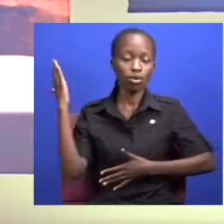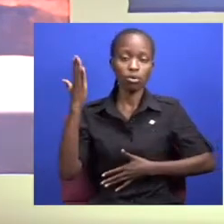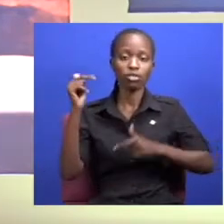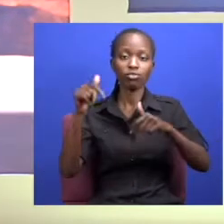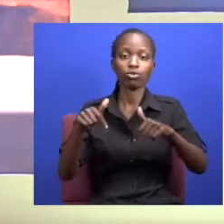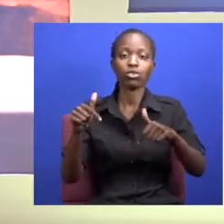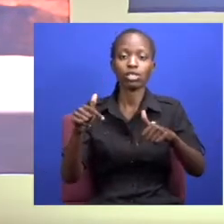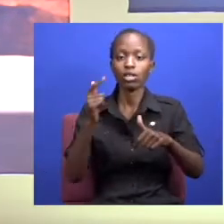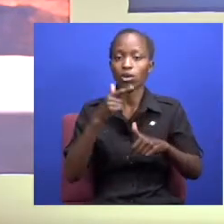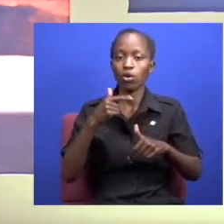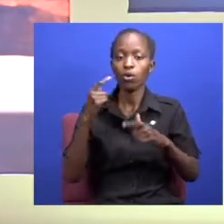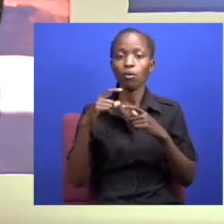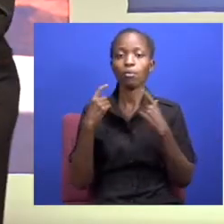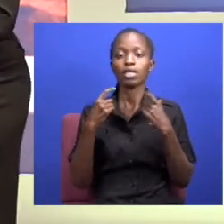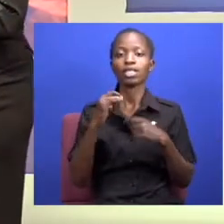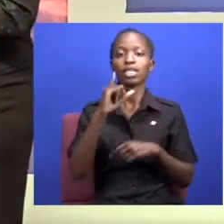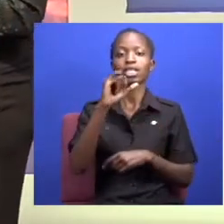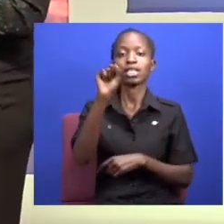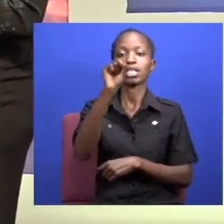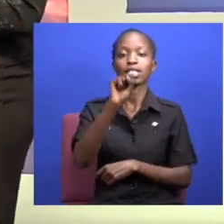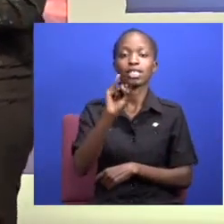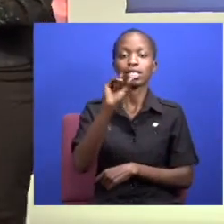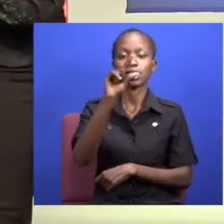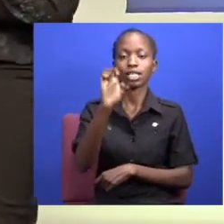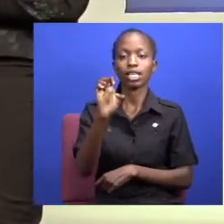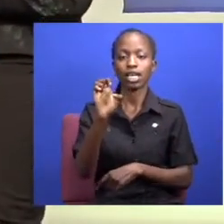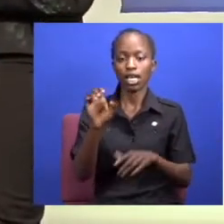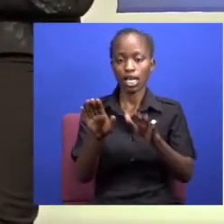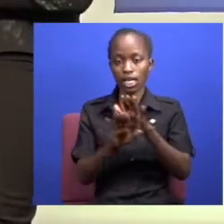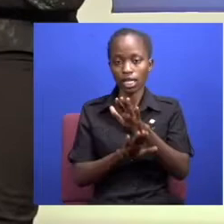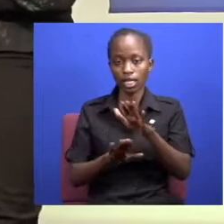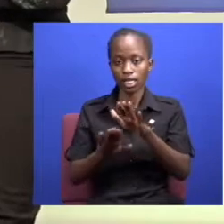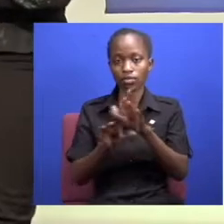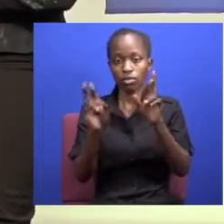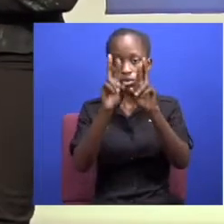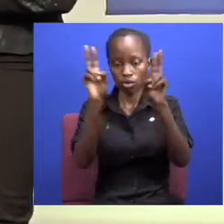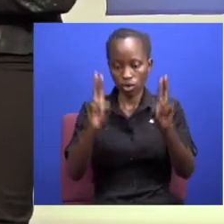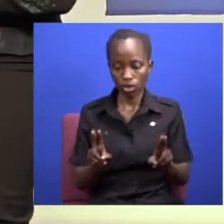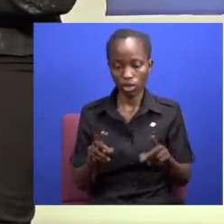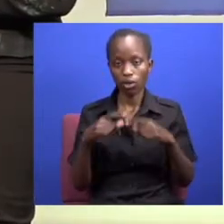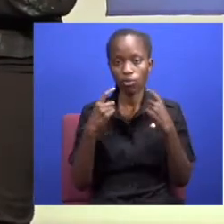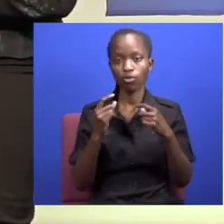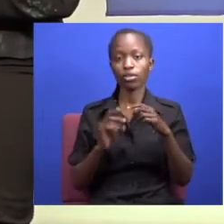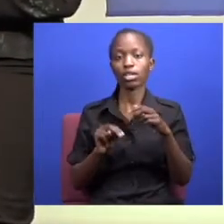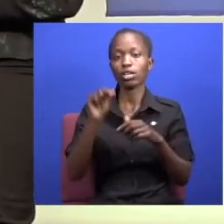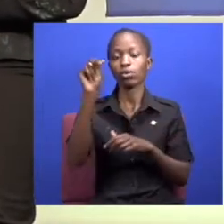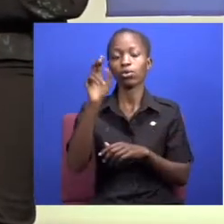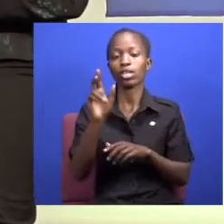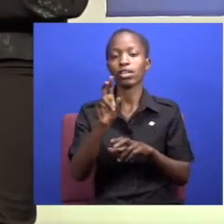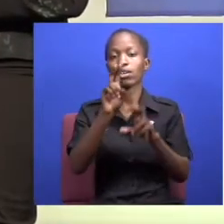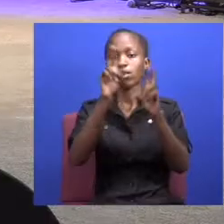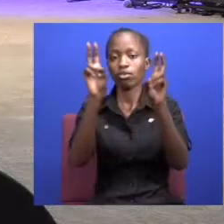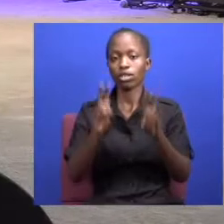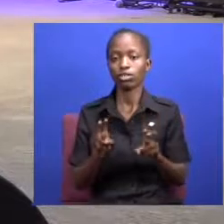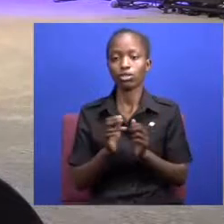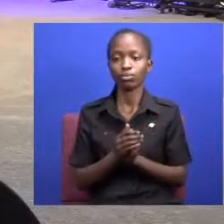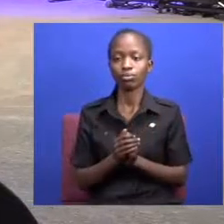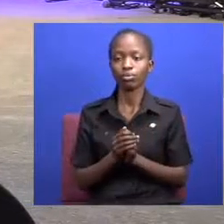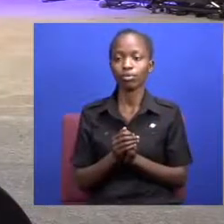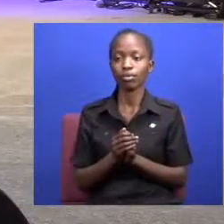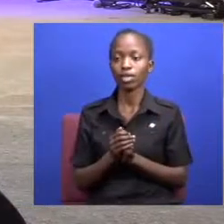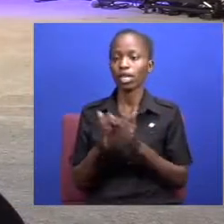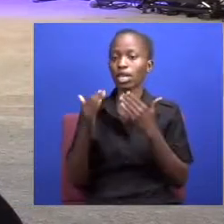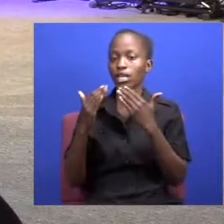for the day, who is Reverend Isige, the Deputy Regional Overseer of the Northern Region. Welcome. Thank you. Thank you, Pastor